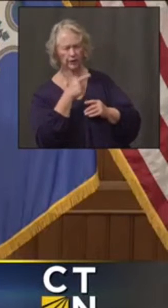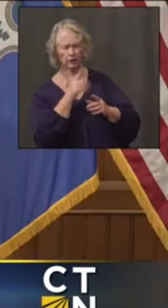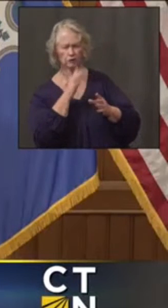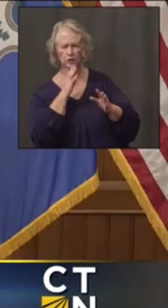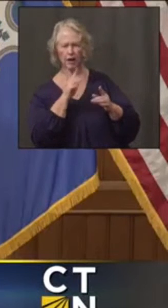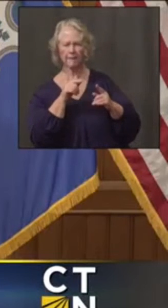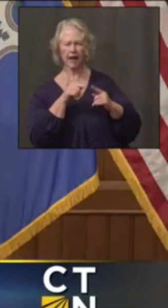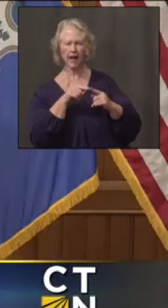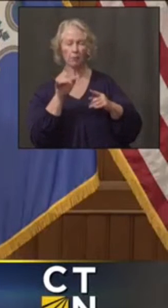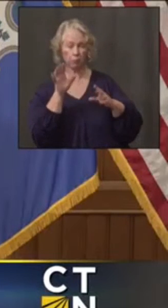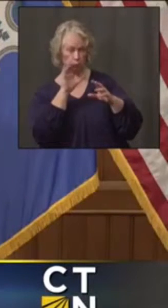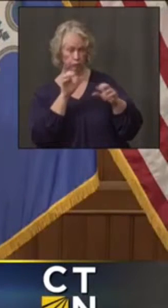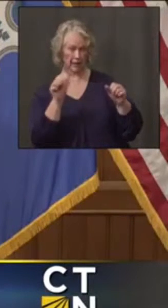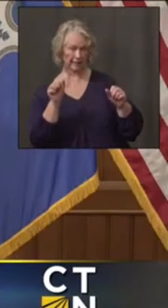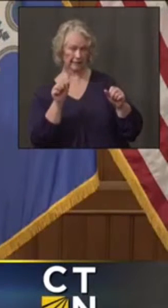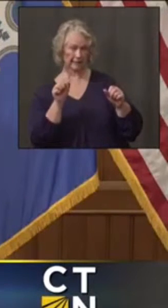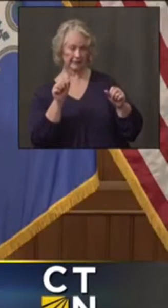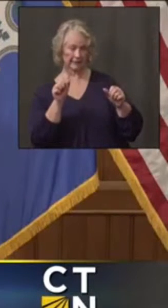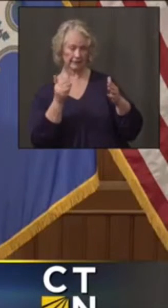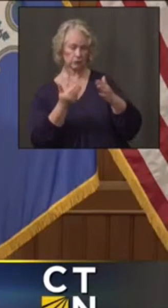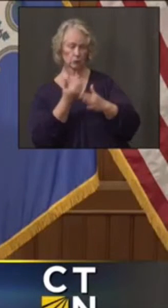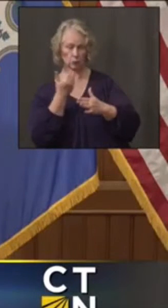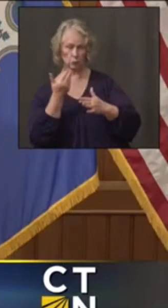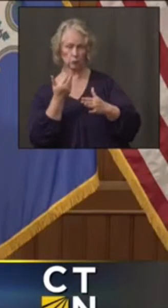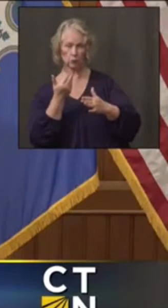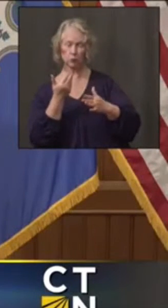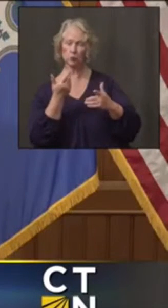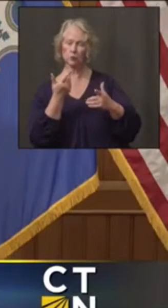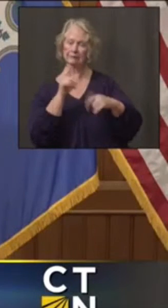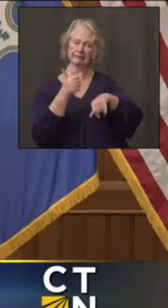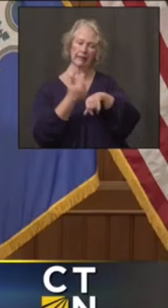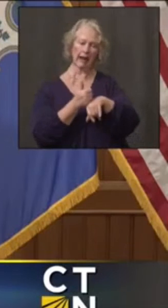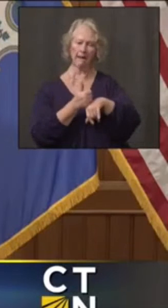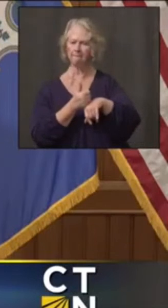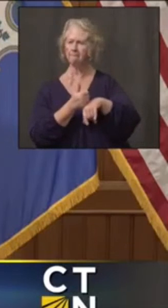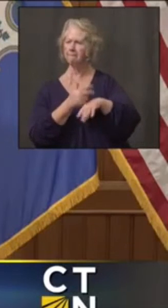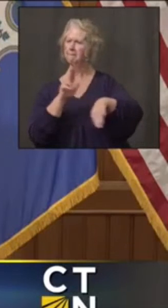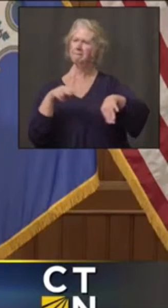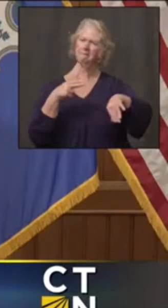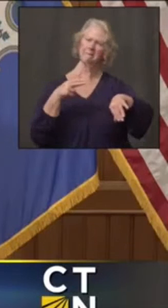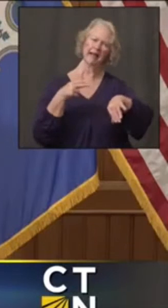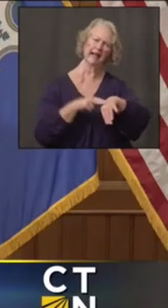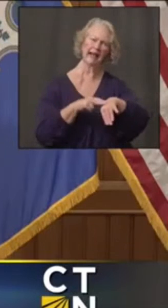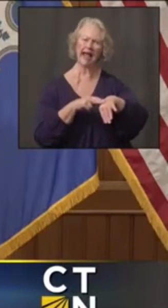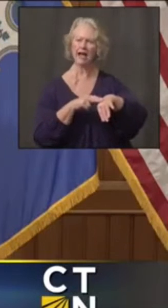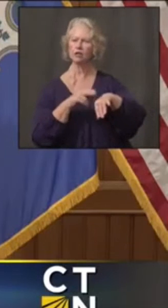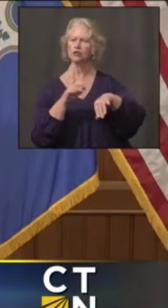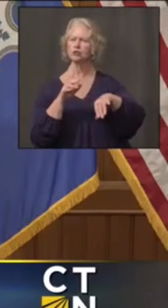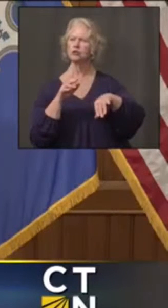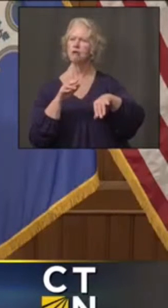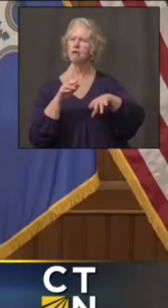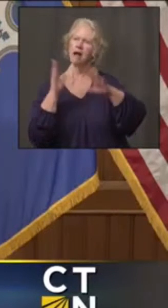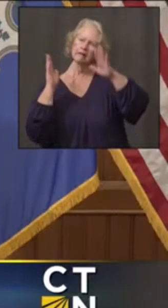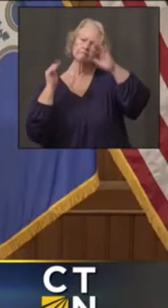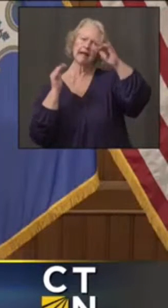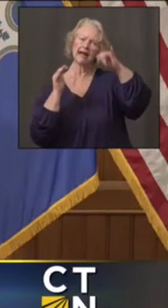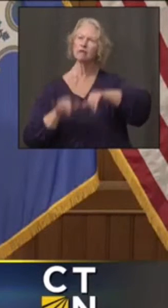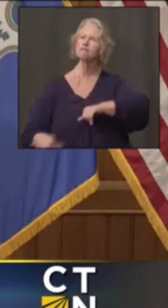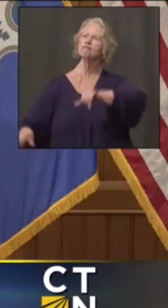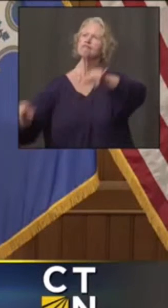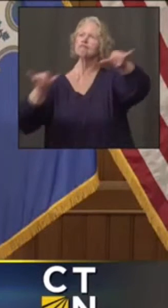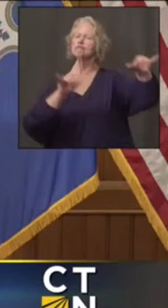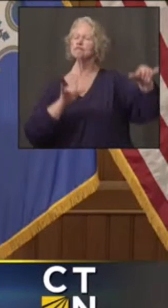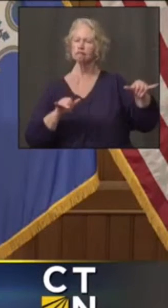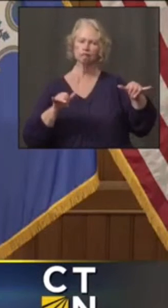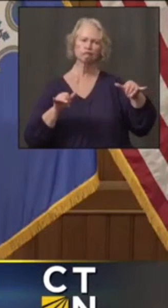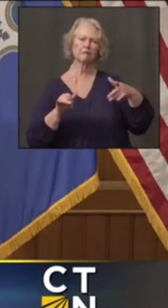the president-elect getting national standards in place when we haven't had any, and what that will mean for the state? And how concerned are you that